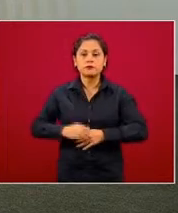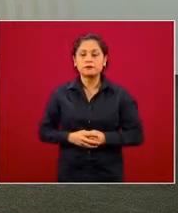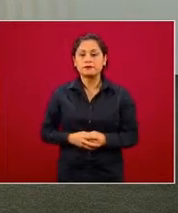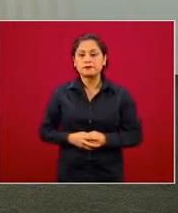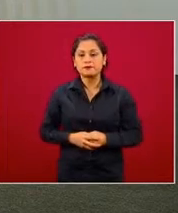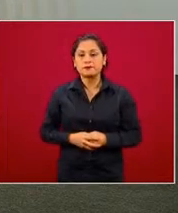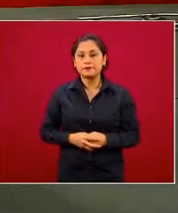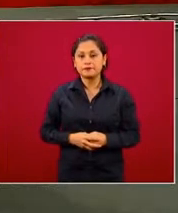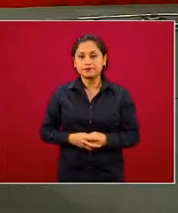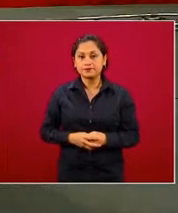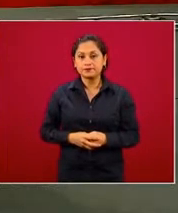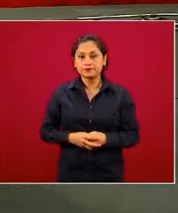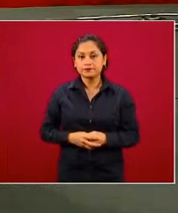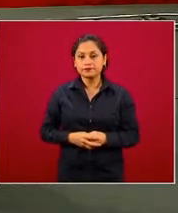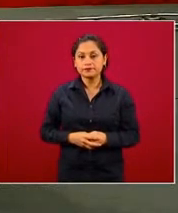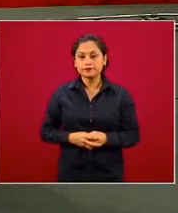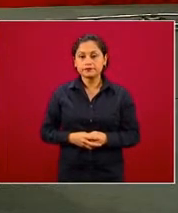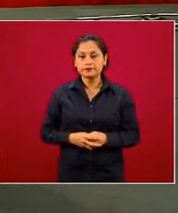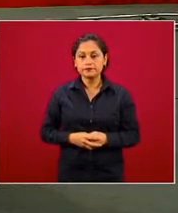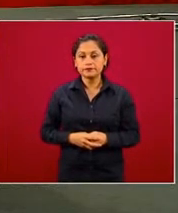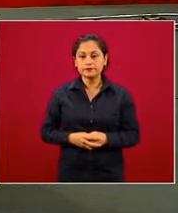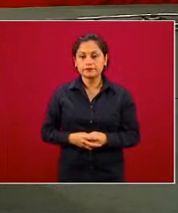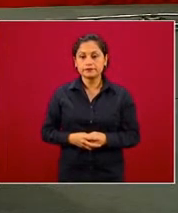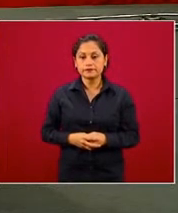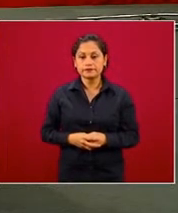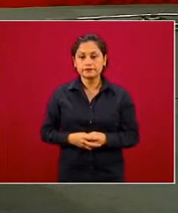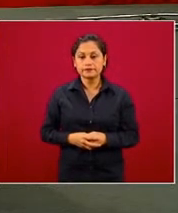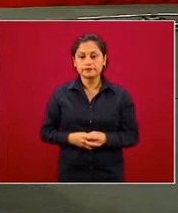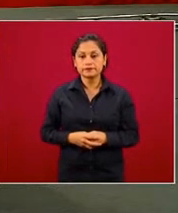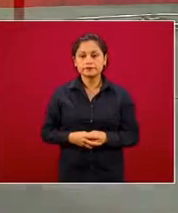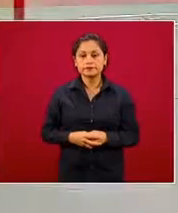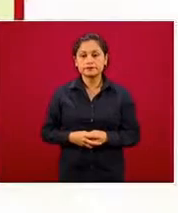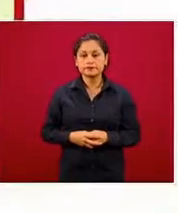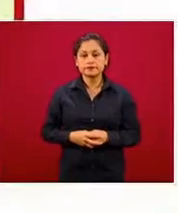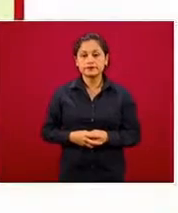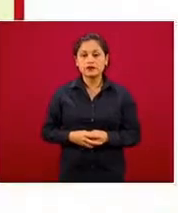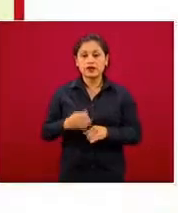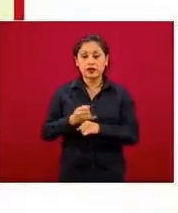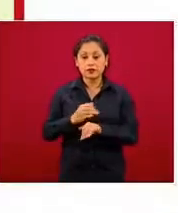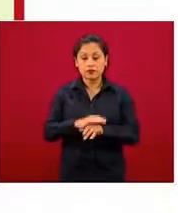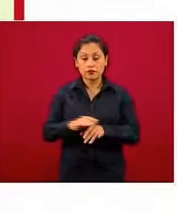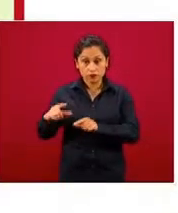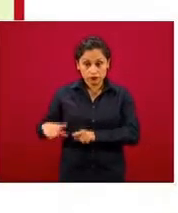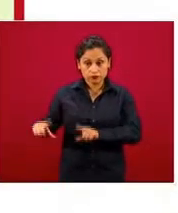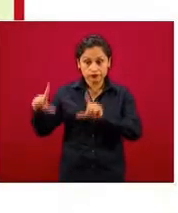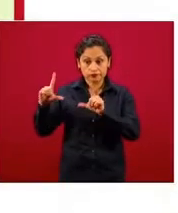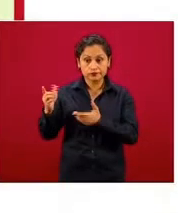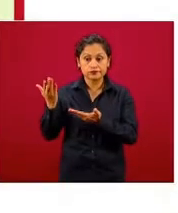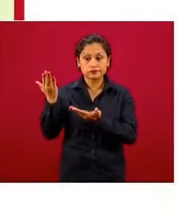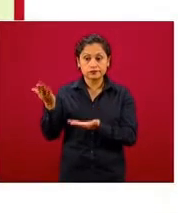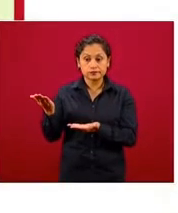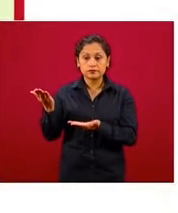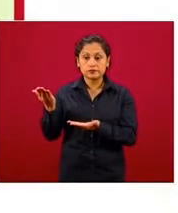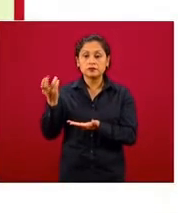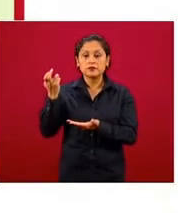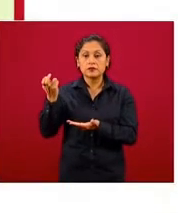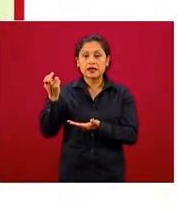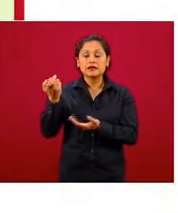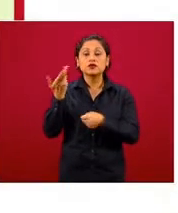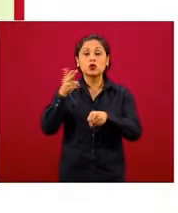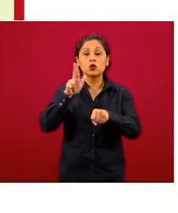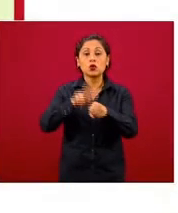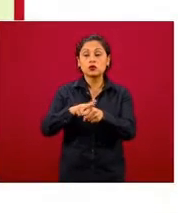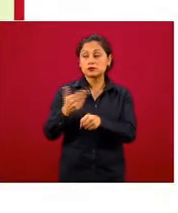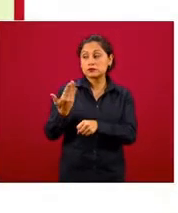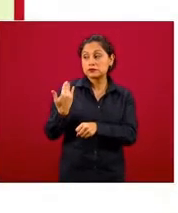This is the information that has shown that we've had a little bit of a reduction in terms of hospitalizations over the last few